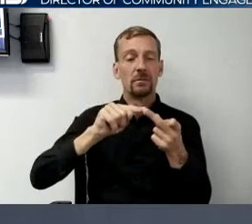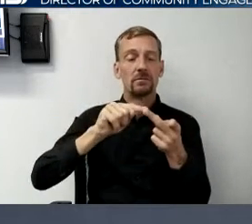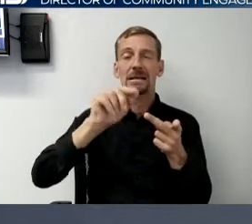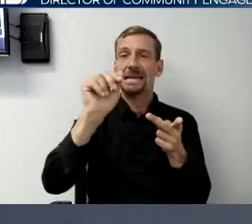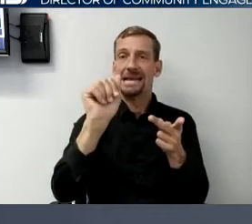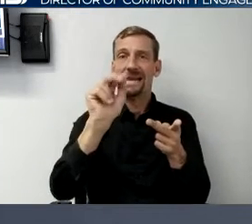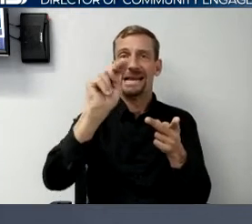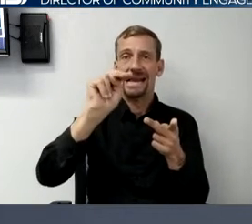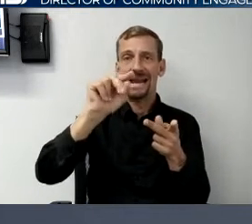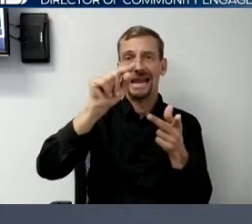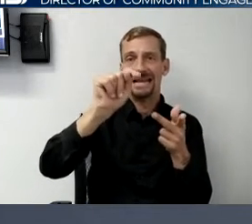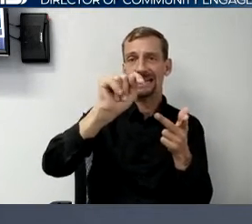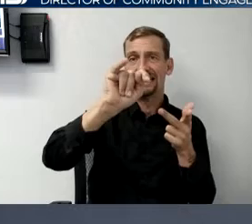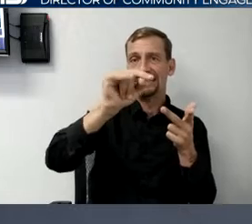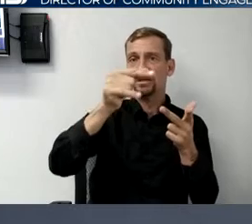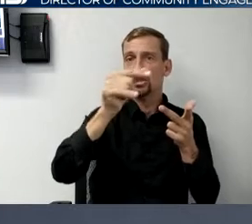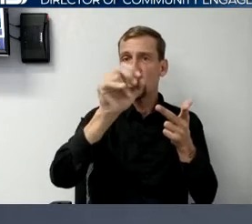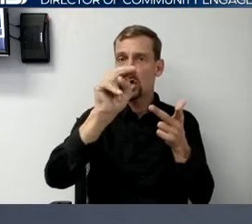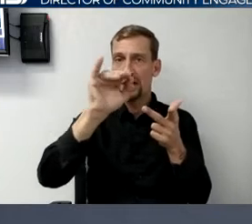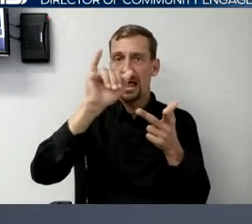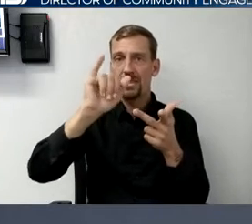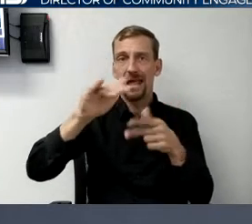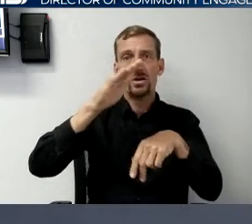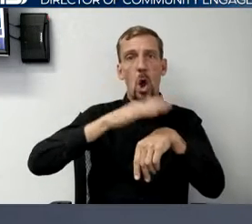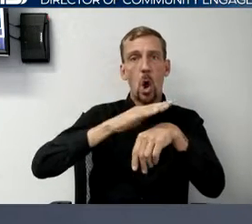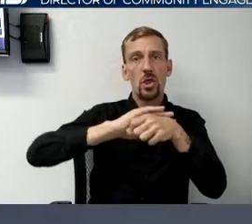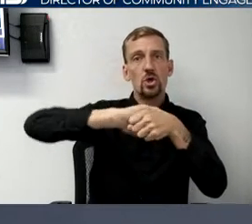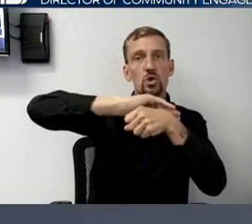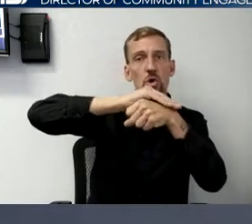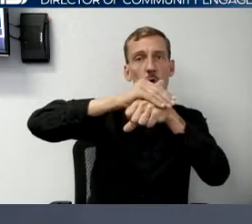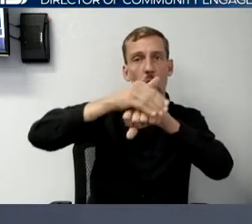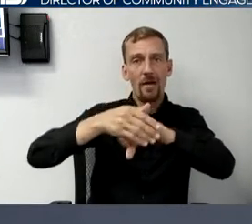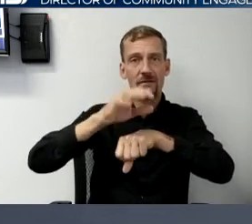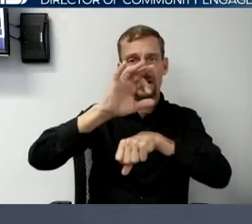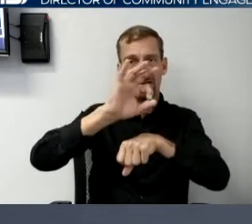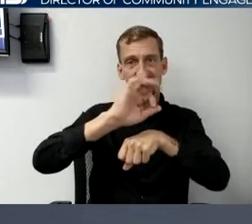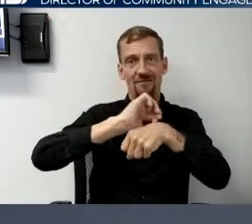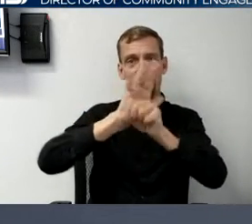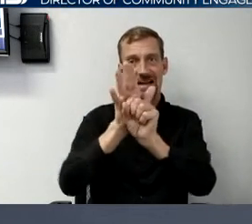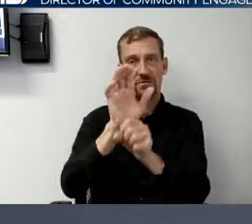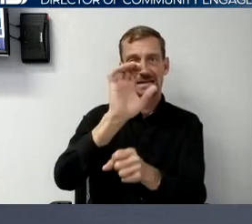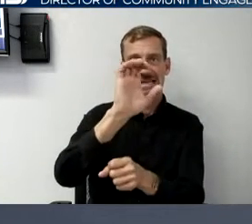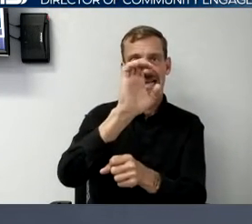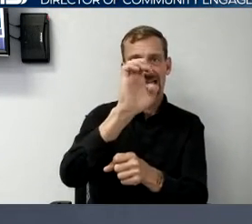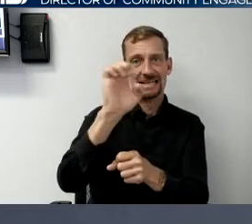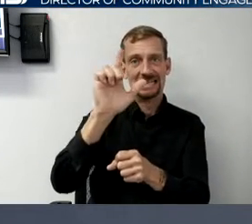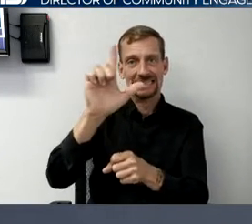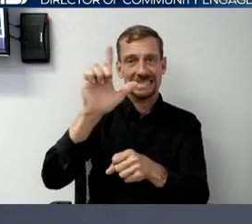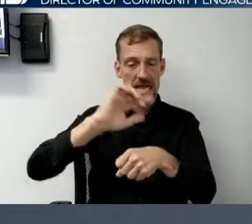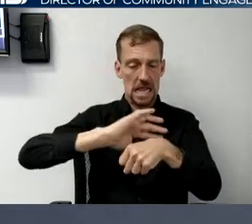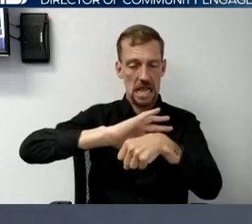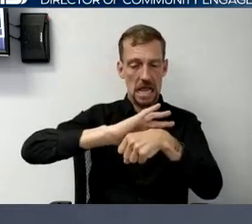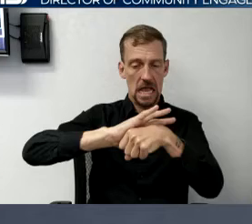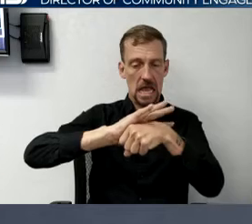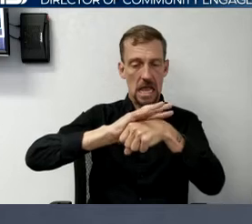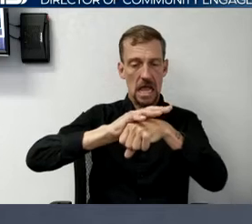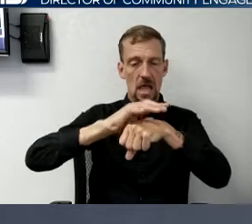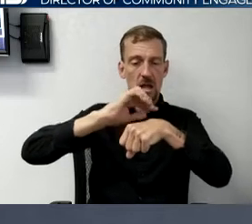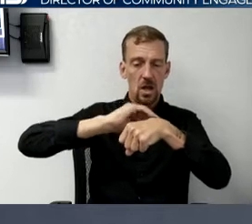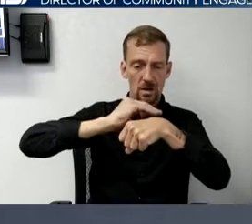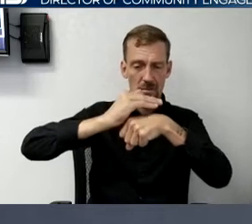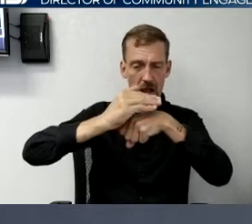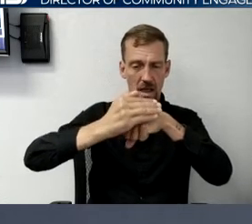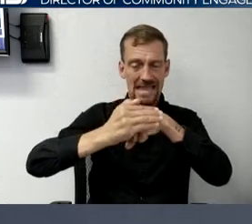is the protein that is on the surface of the virus cell. And so the